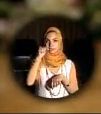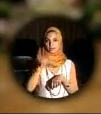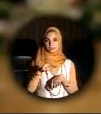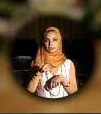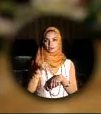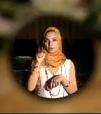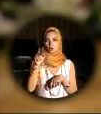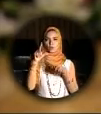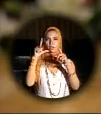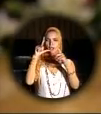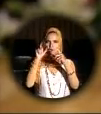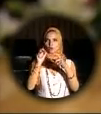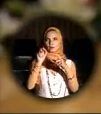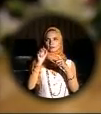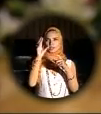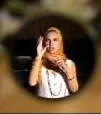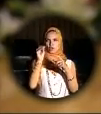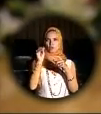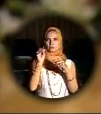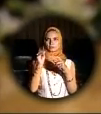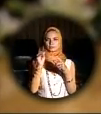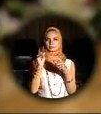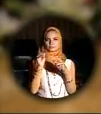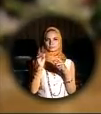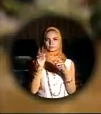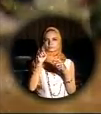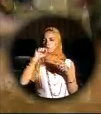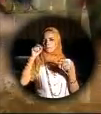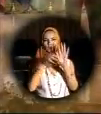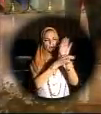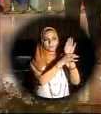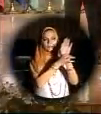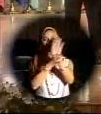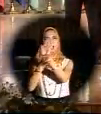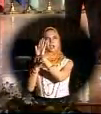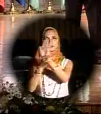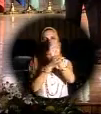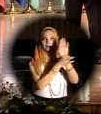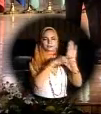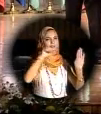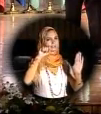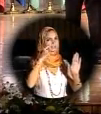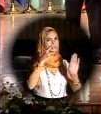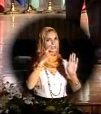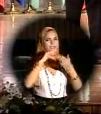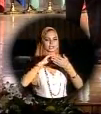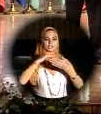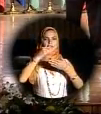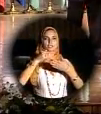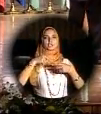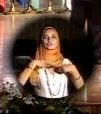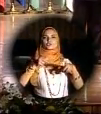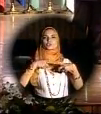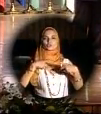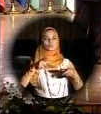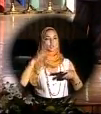that was a quick presentation of what, at this moment, technology can do for people with disabilities. So, thank